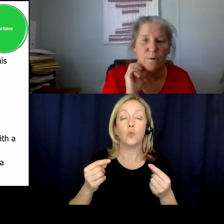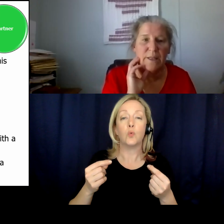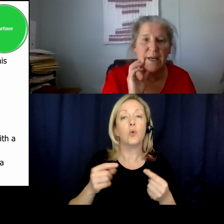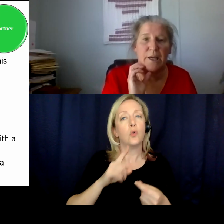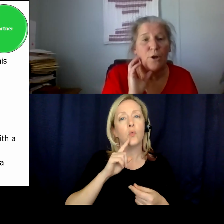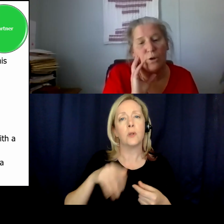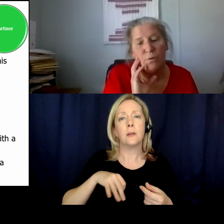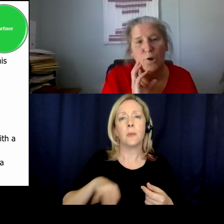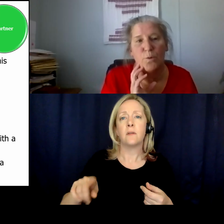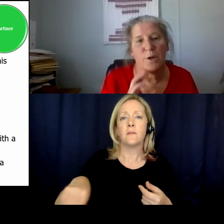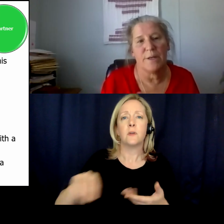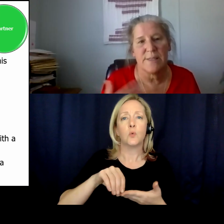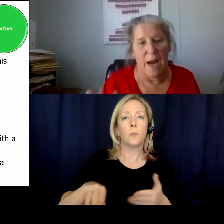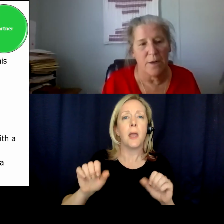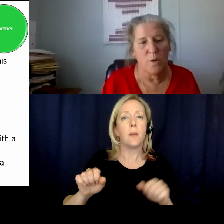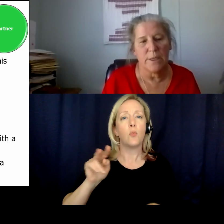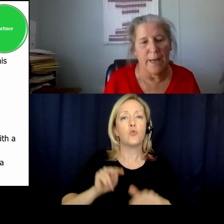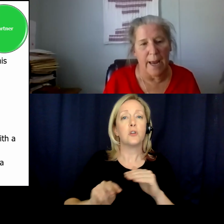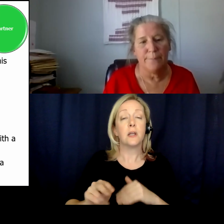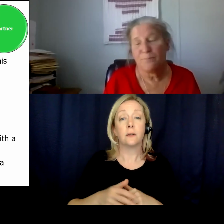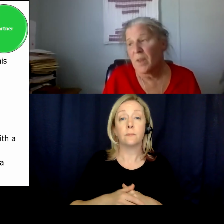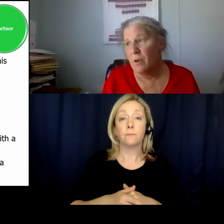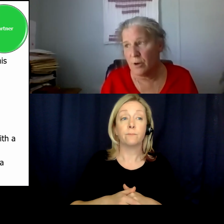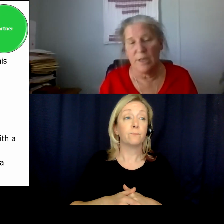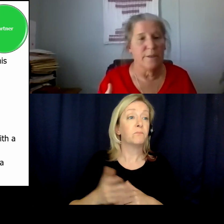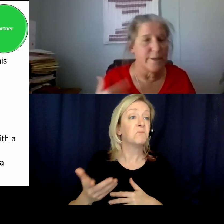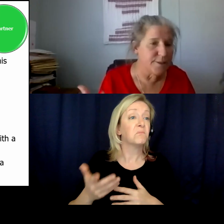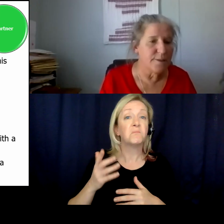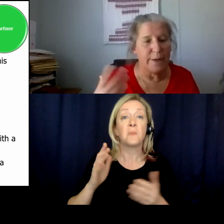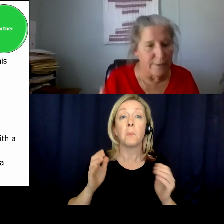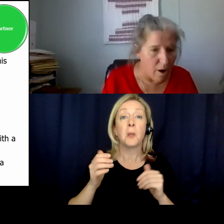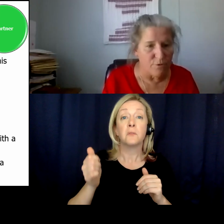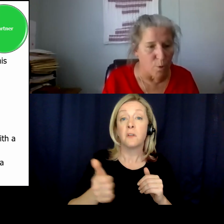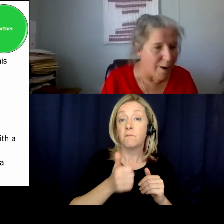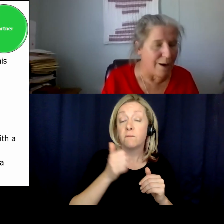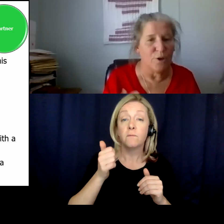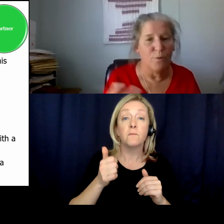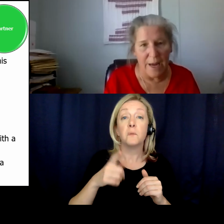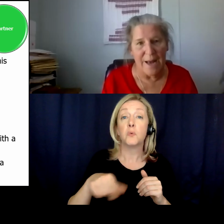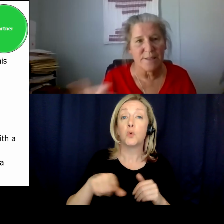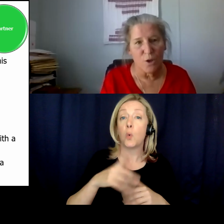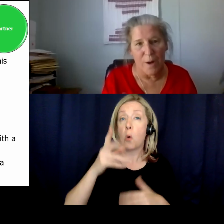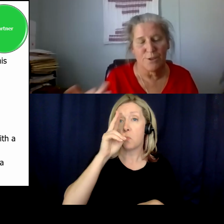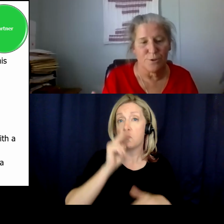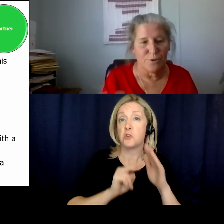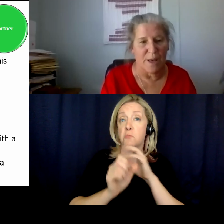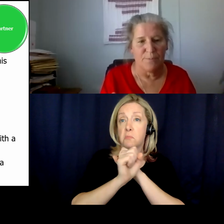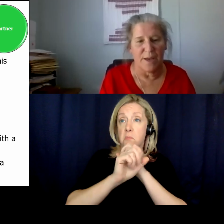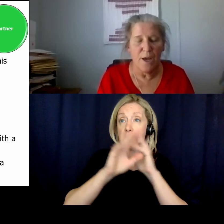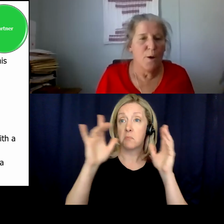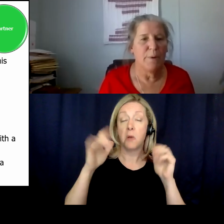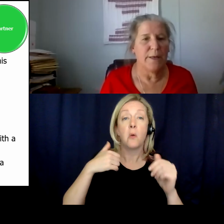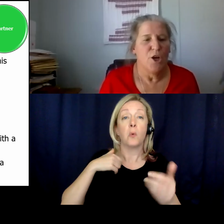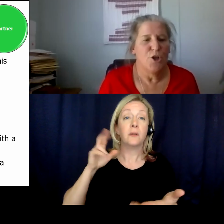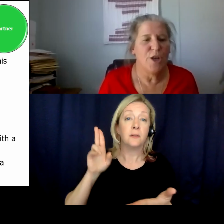it really, you knew you were going to sign on today. You're going to listen to me talk for a while. You may ask a question or